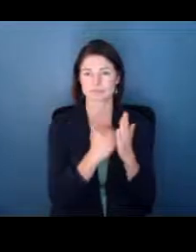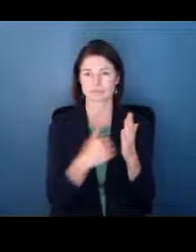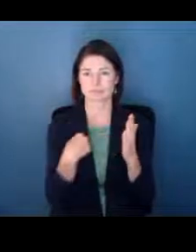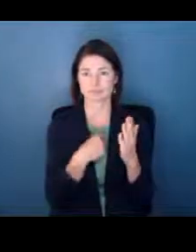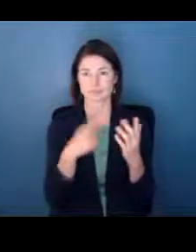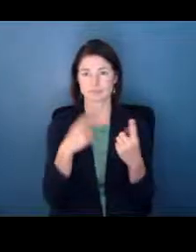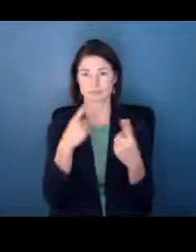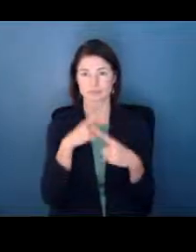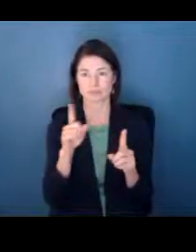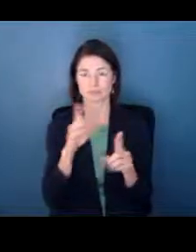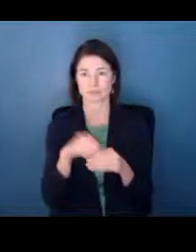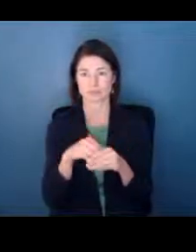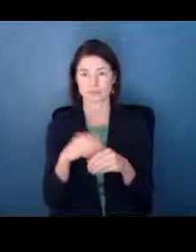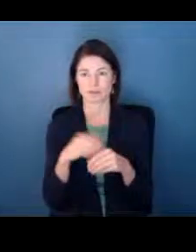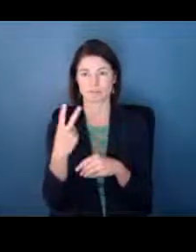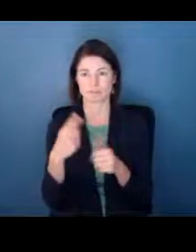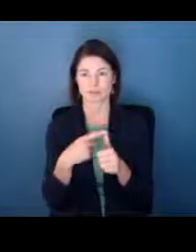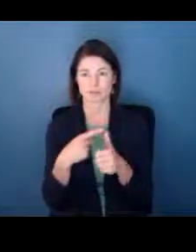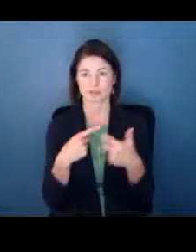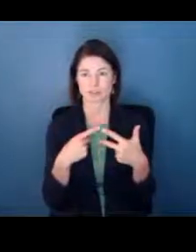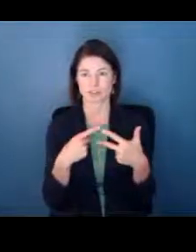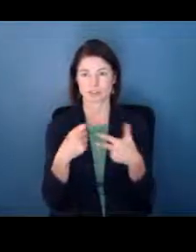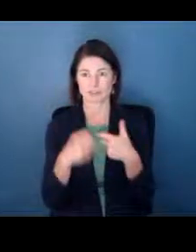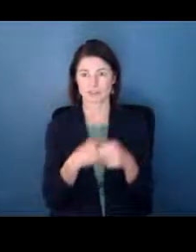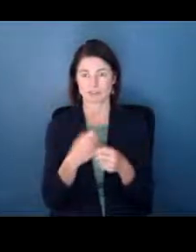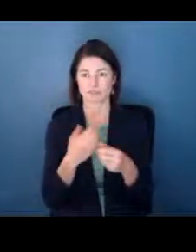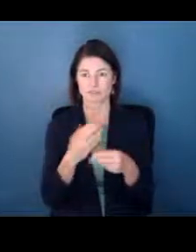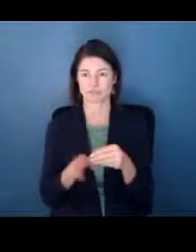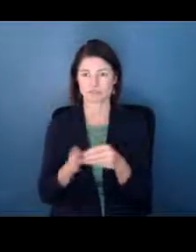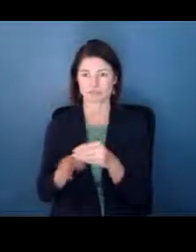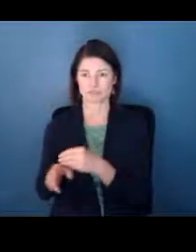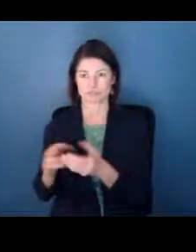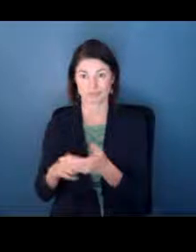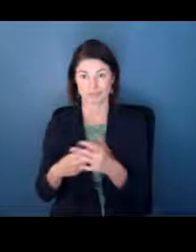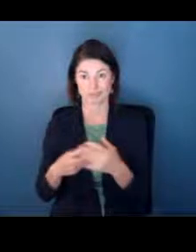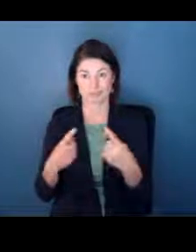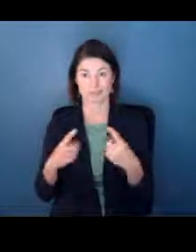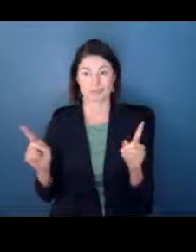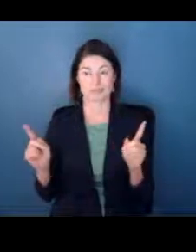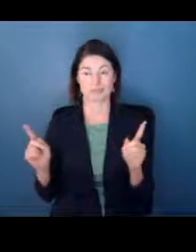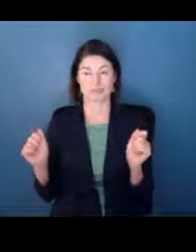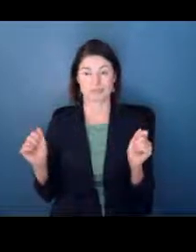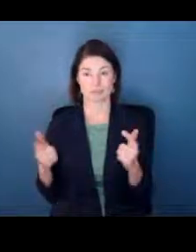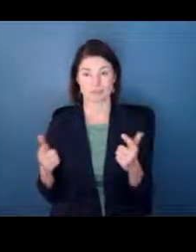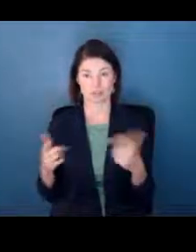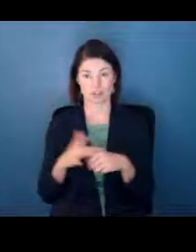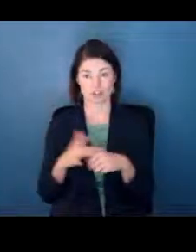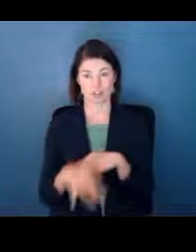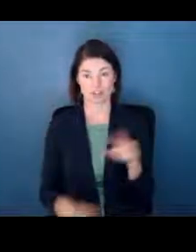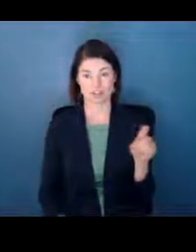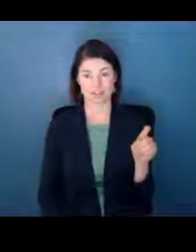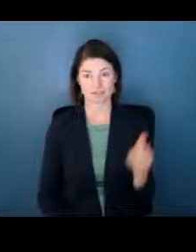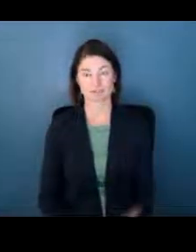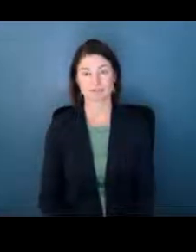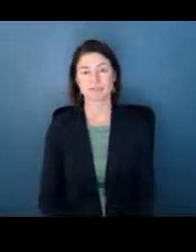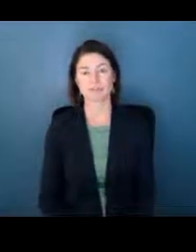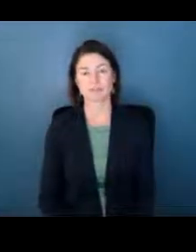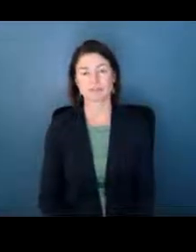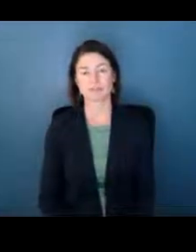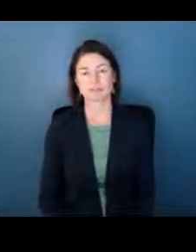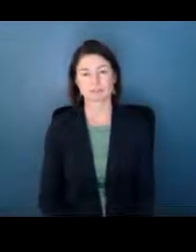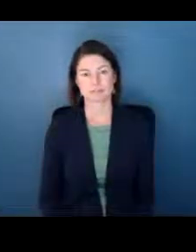within the first 3 years have been done. So that means, have we achieved them all, and we've achieved them all early? You have completed those